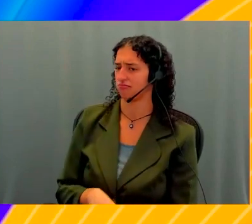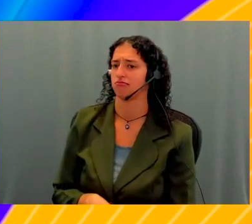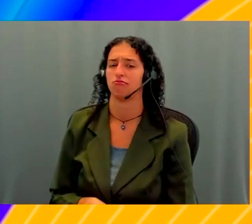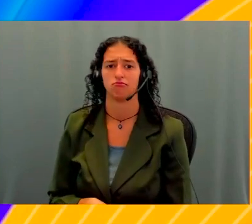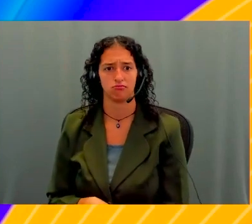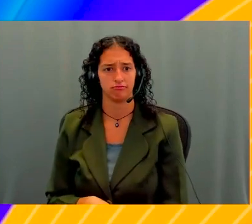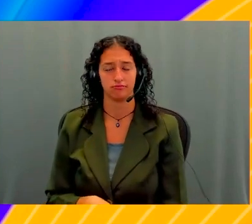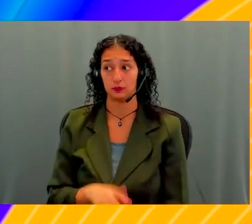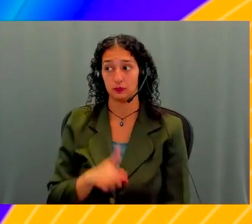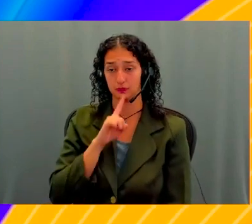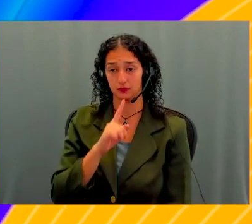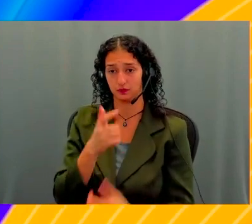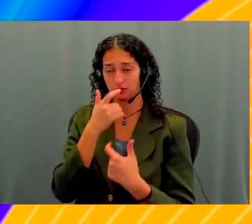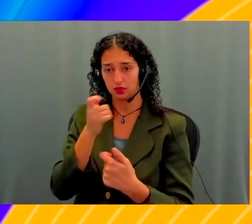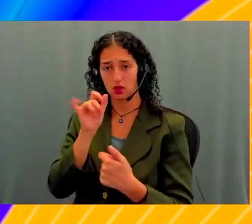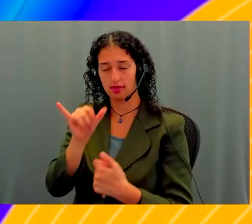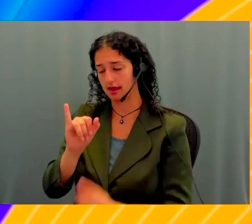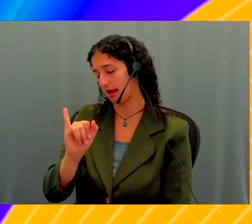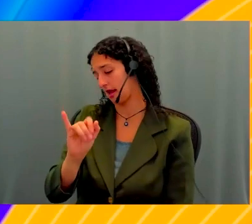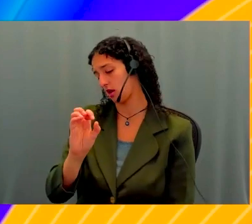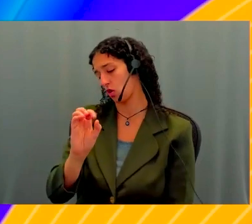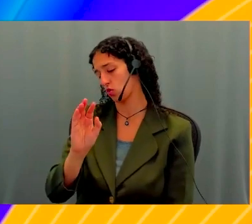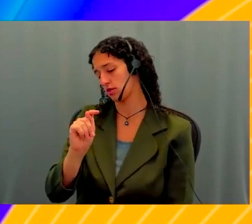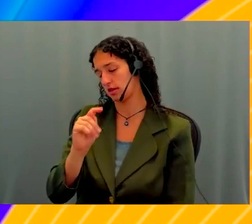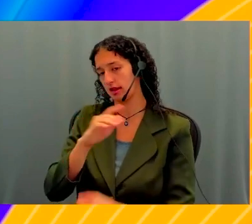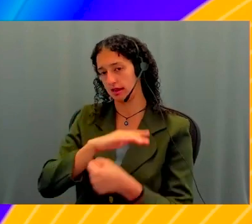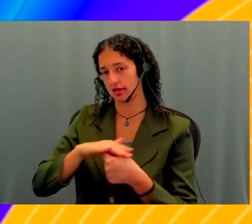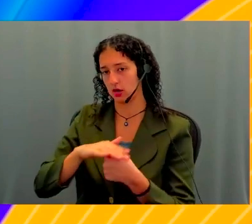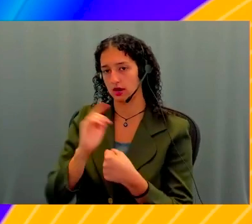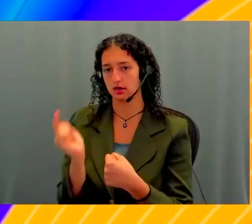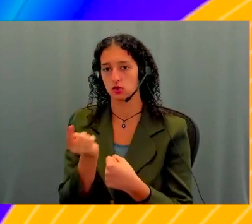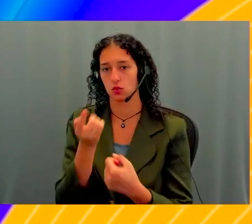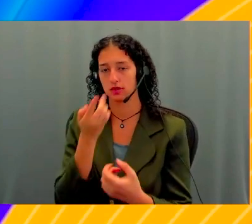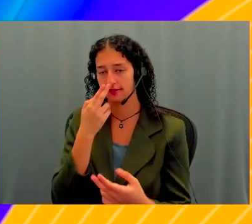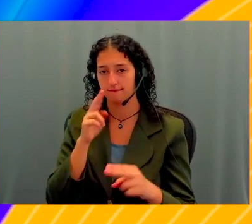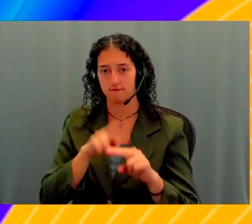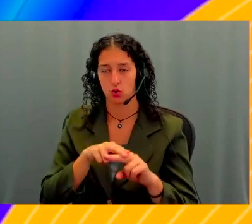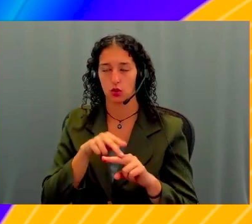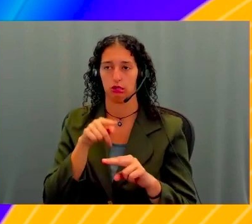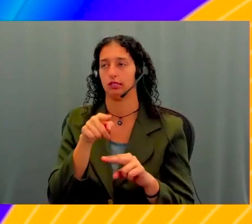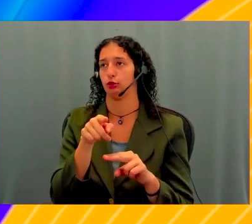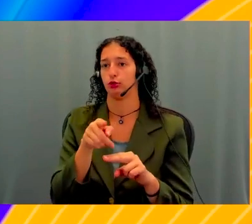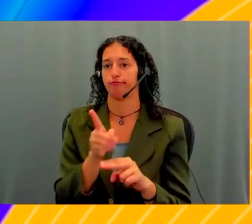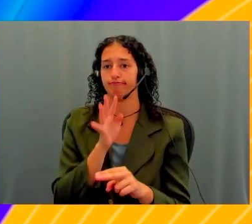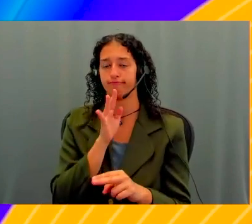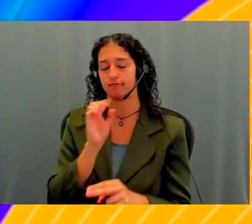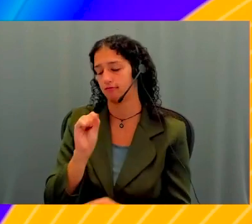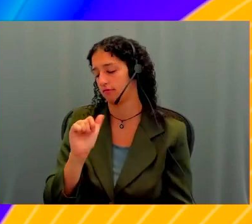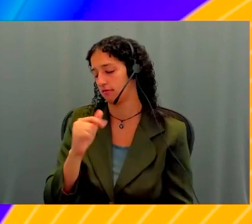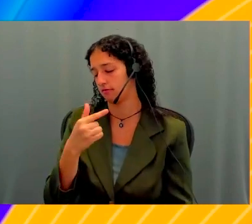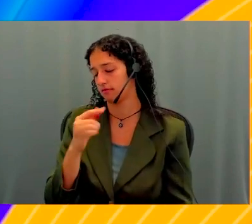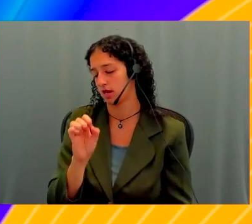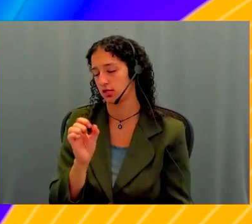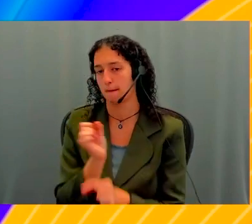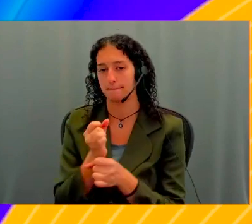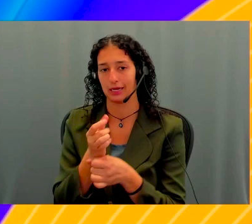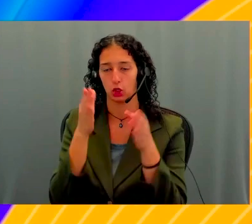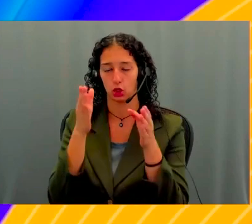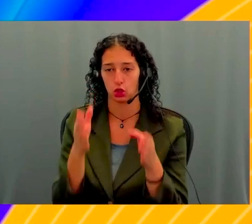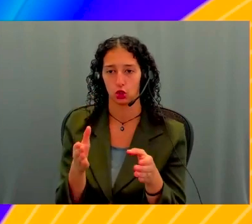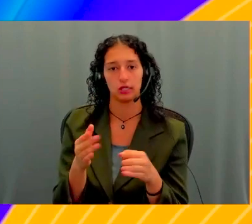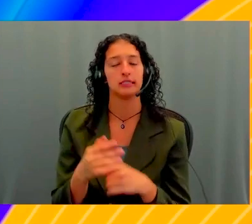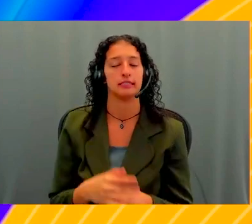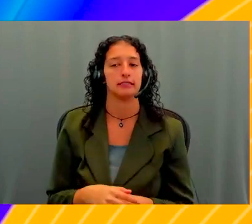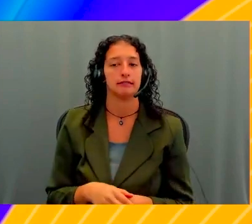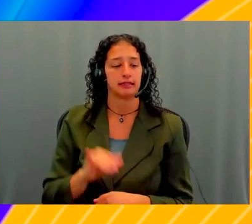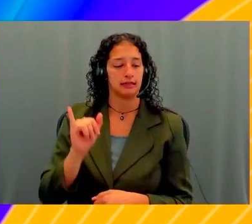into the IoT area, and it's always funny. You kind of closing with SageMaker and AI/ML. the